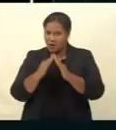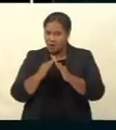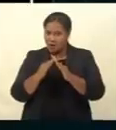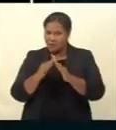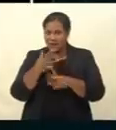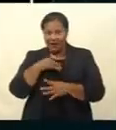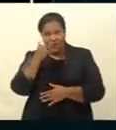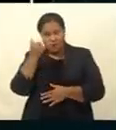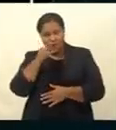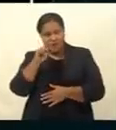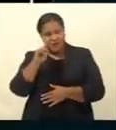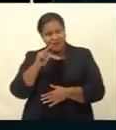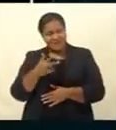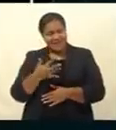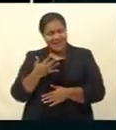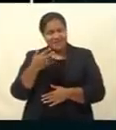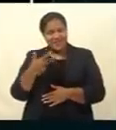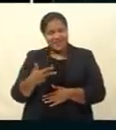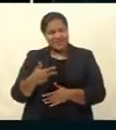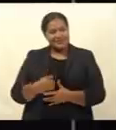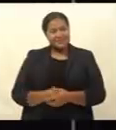call 158.